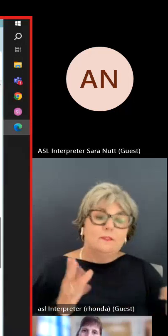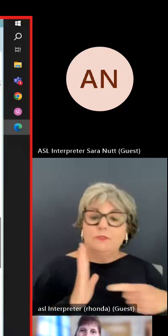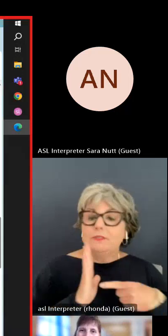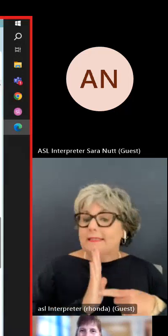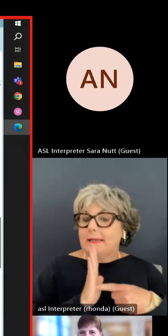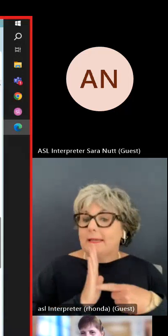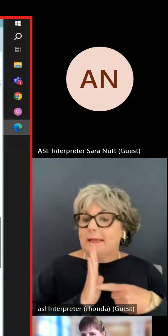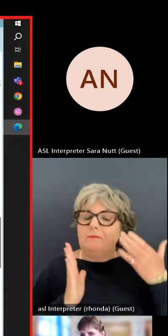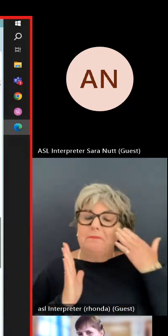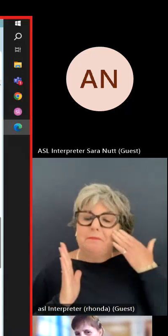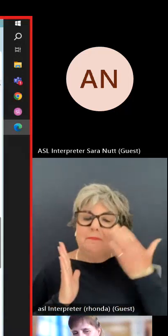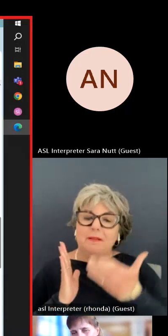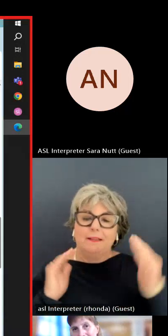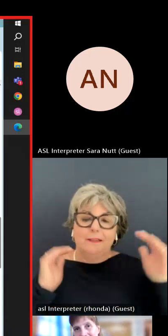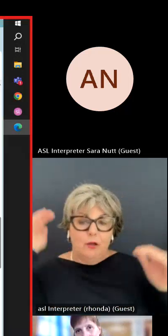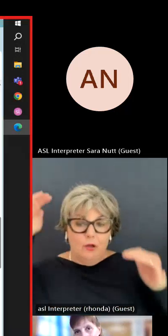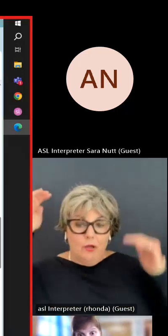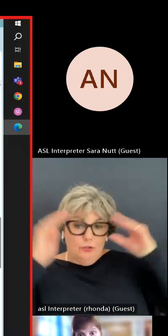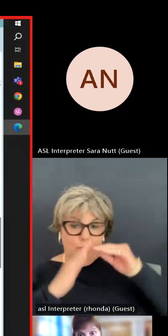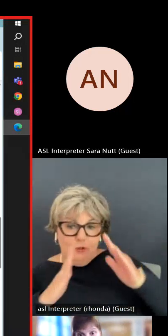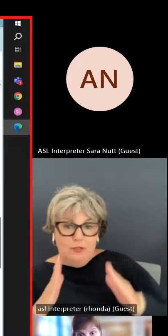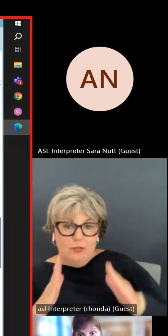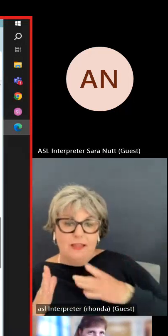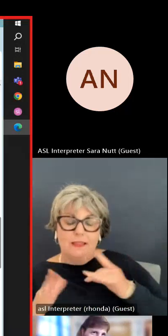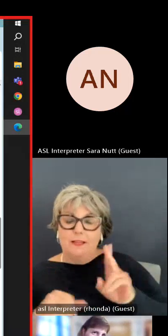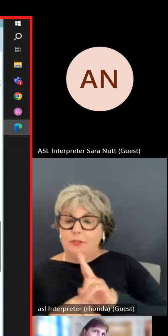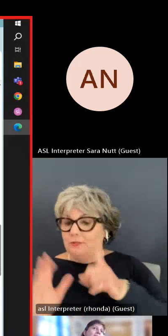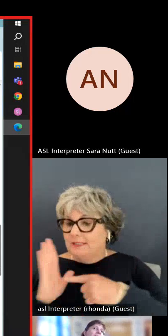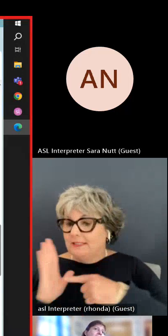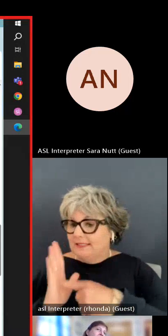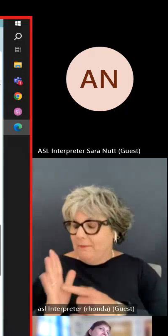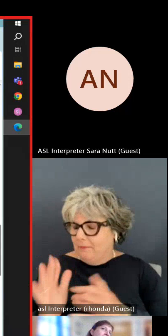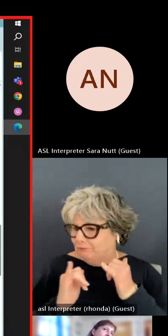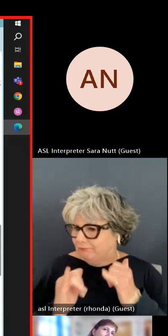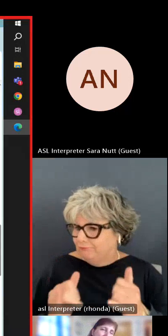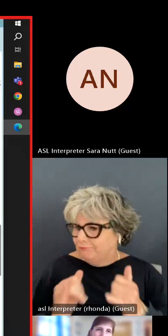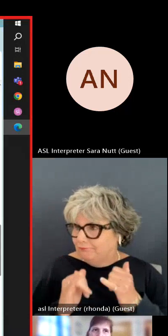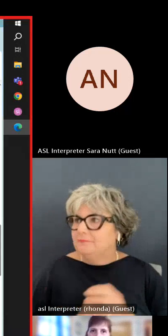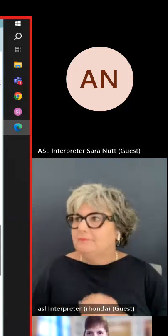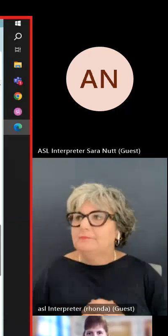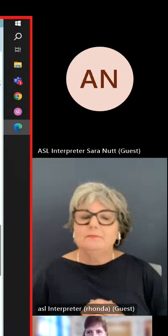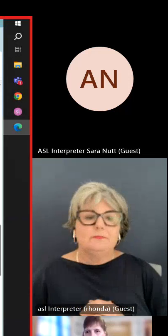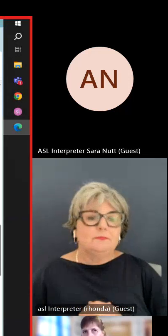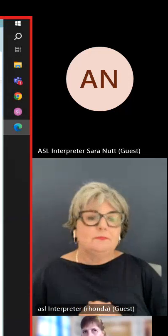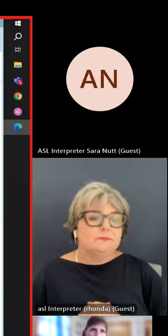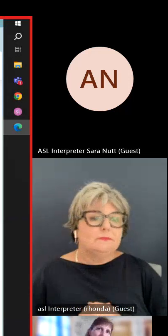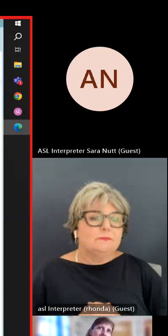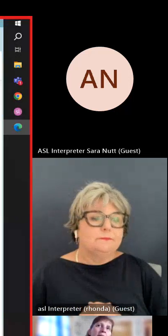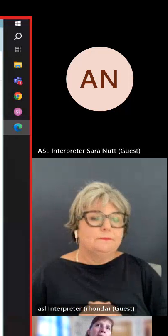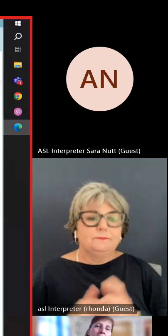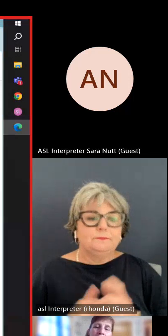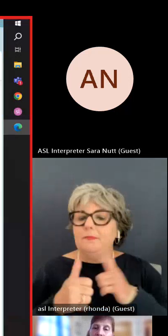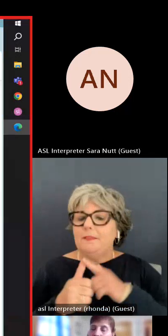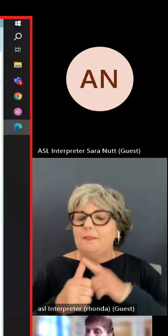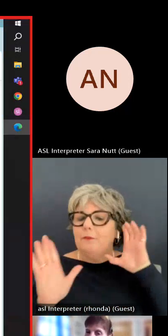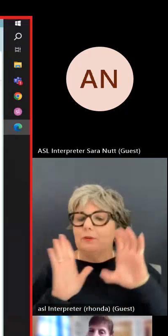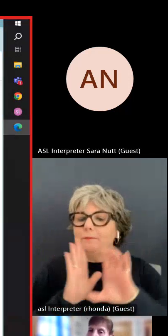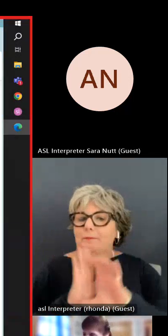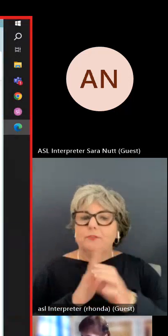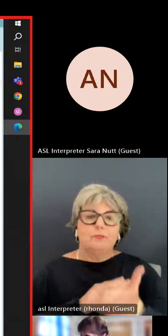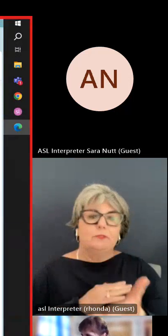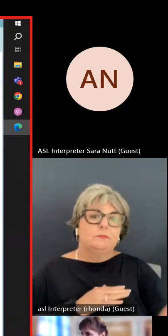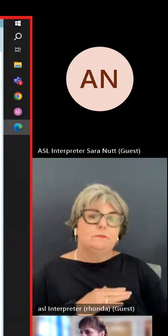know adult learners like to learn from examples, and so do I. So Let's take a look at the first one. You're